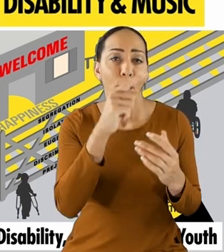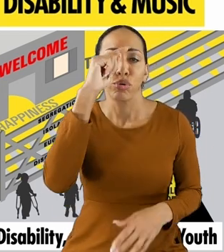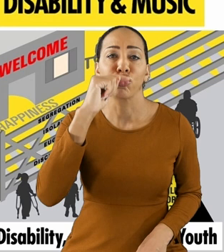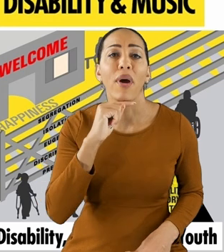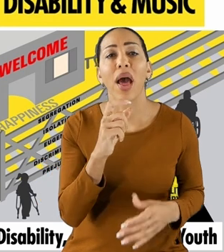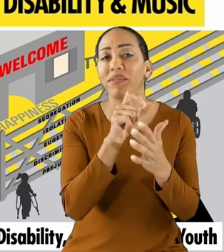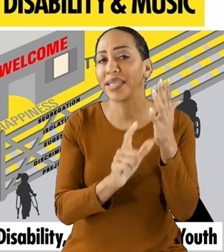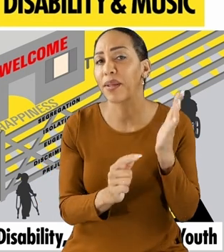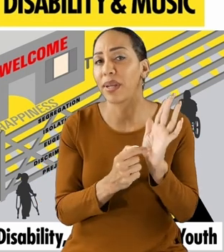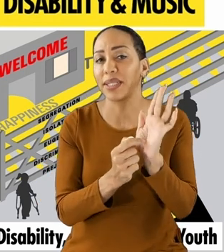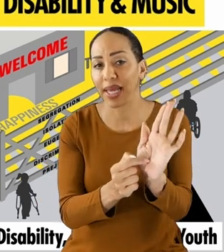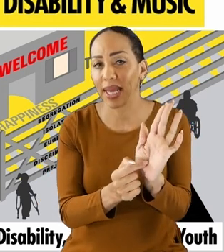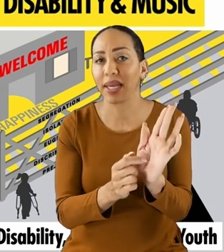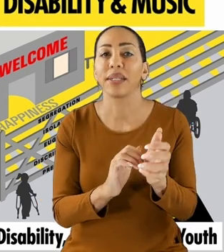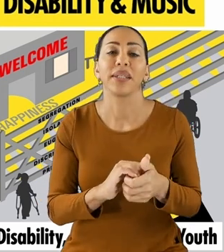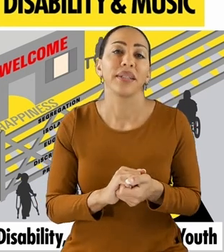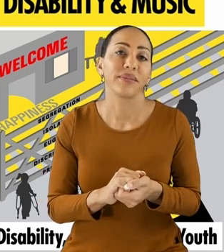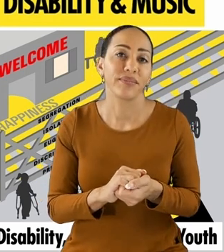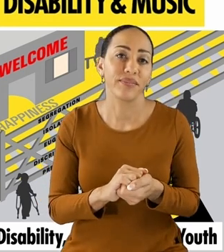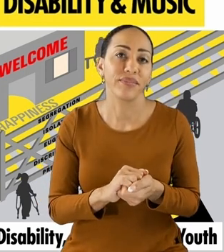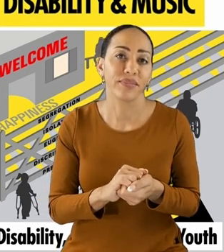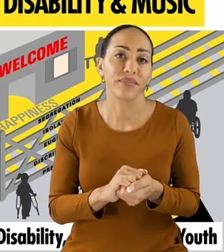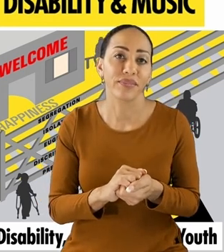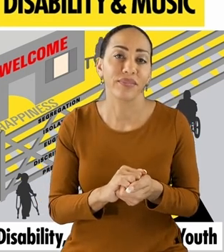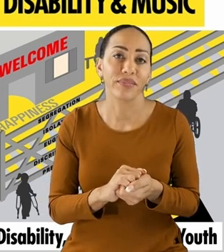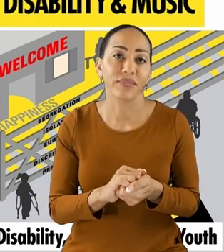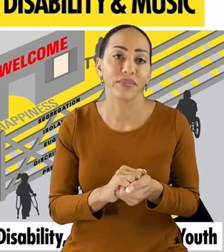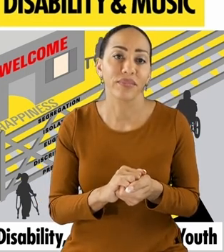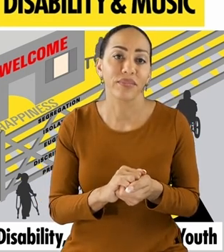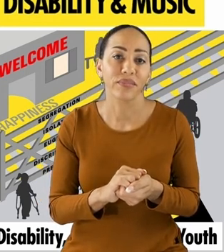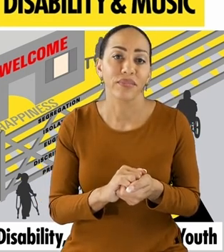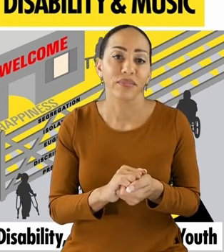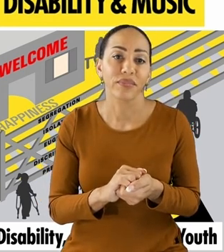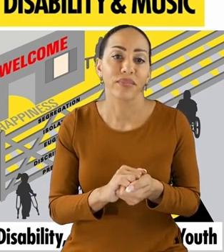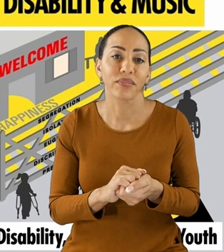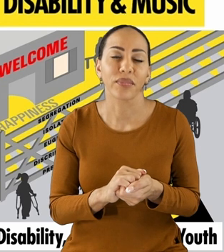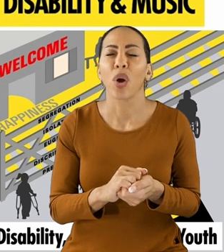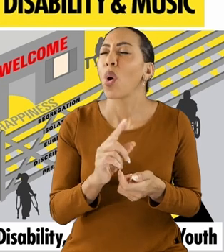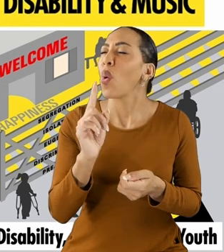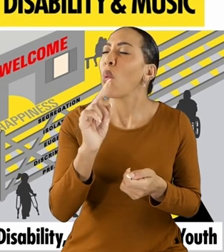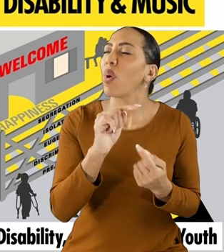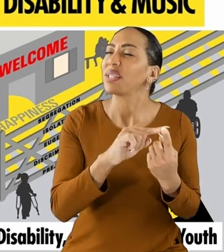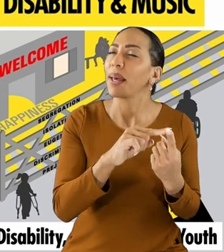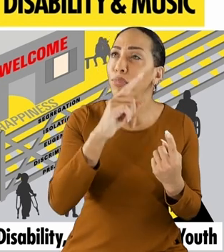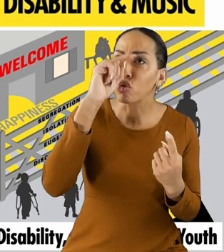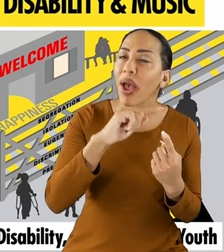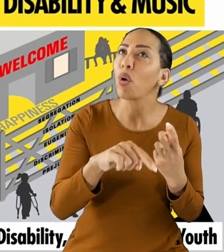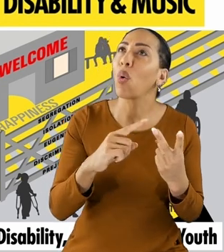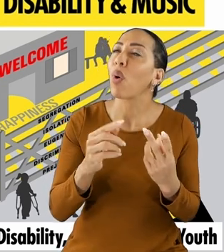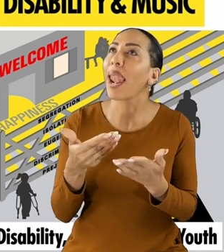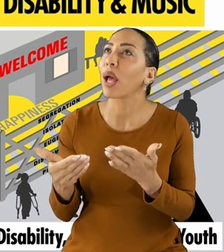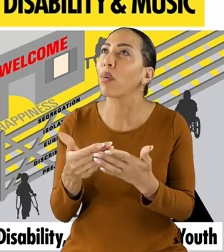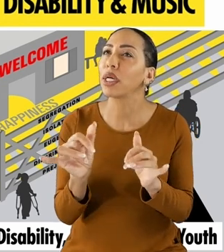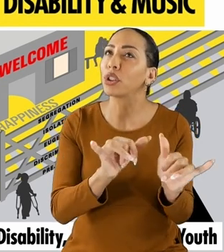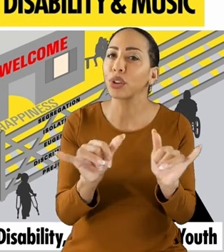there, or portrayal of disability now and then. And when we did the portrayal, we also,